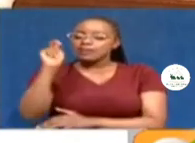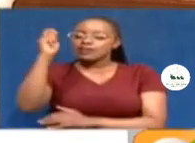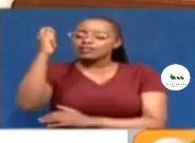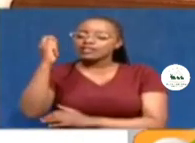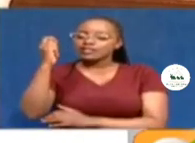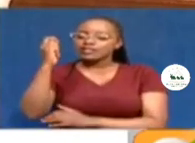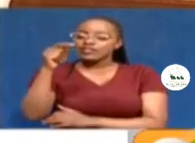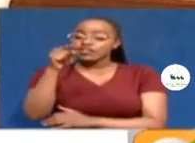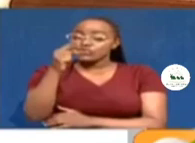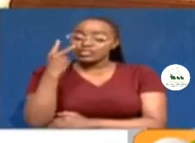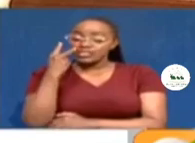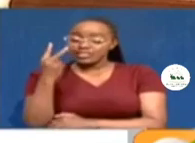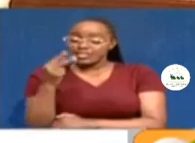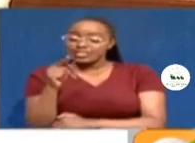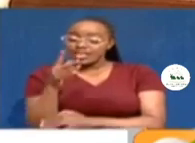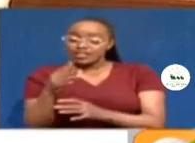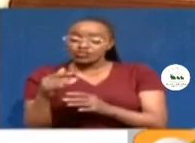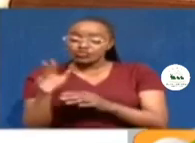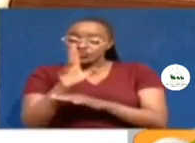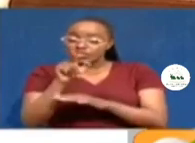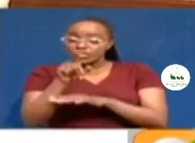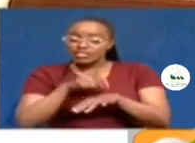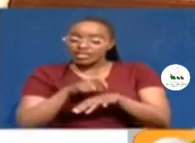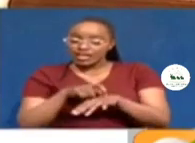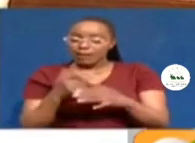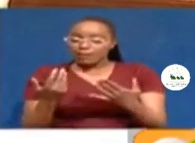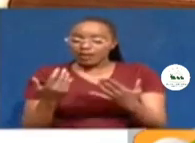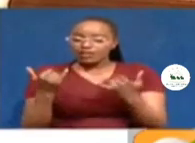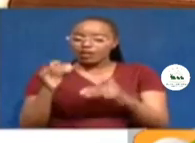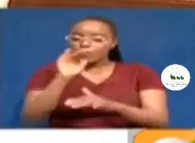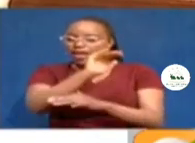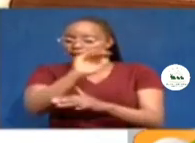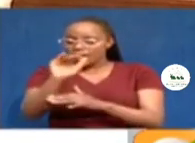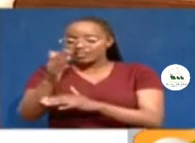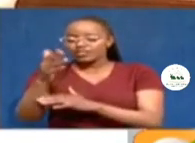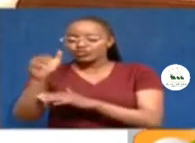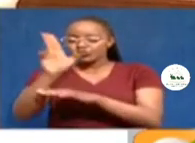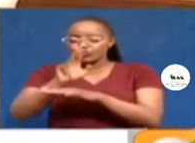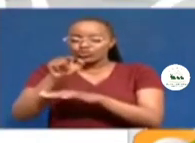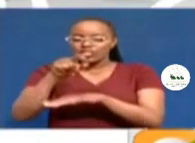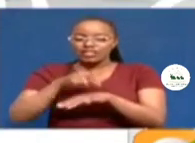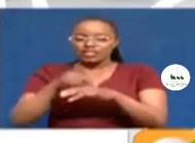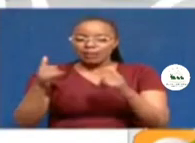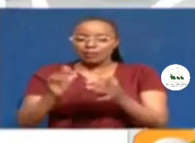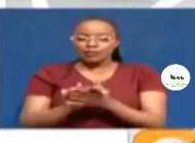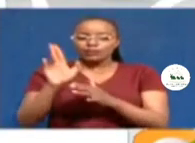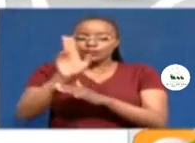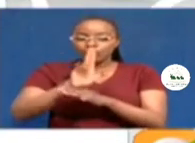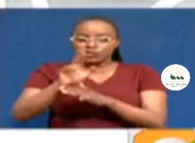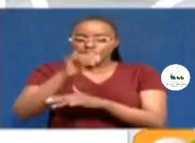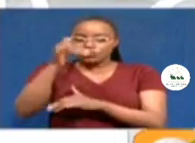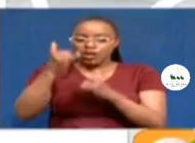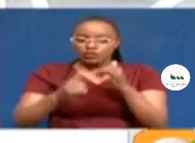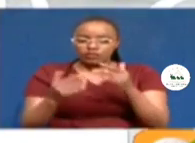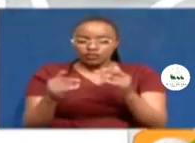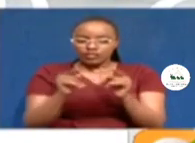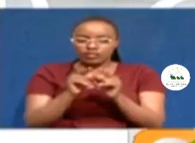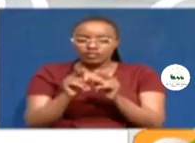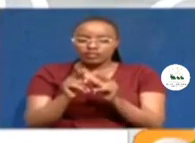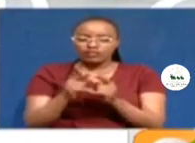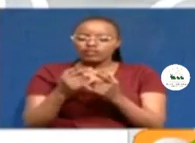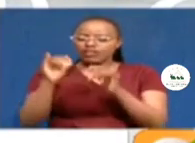President, seize this moment. How I urge him to seize it. If I could use your Latin words,